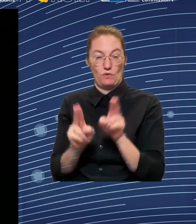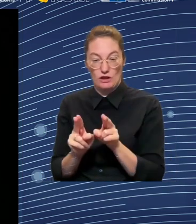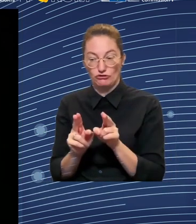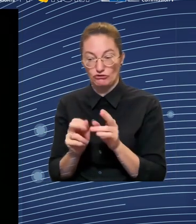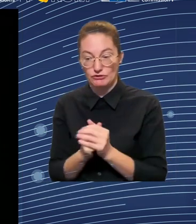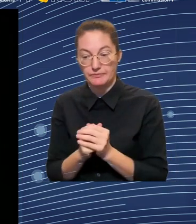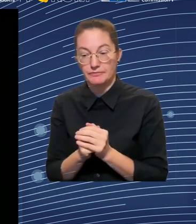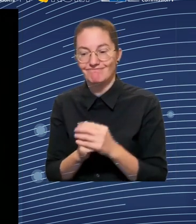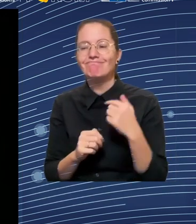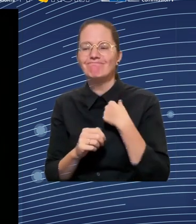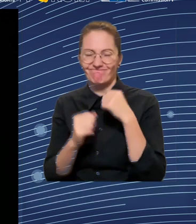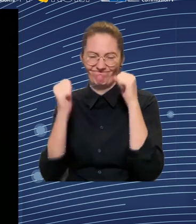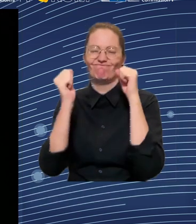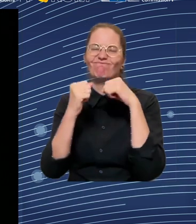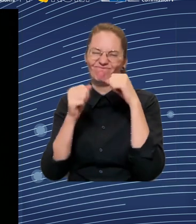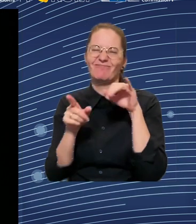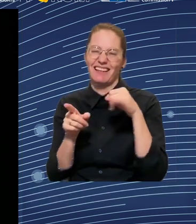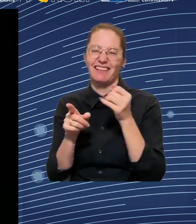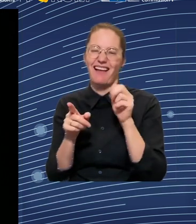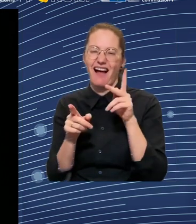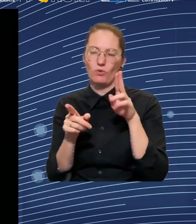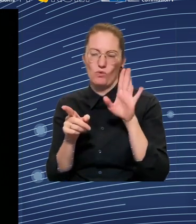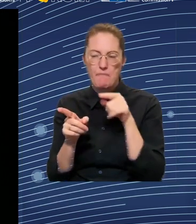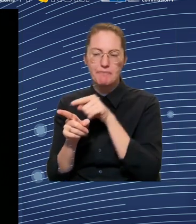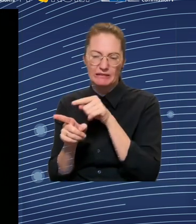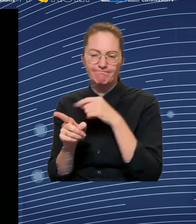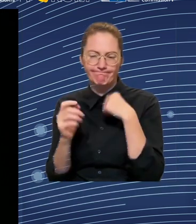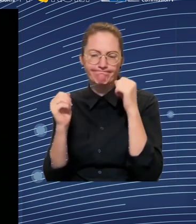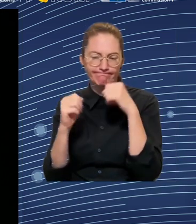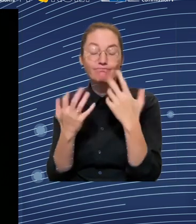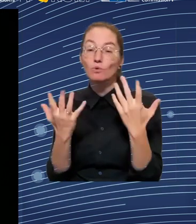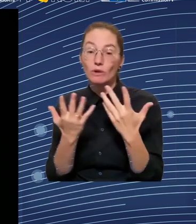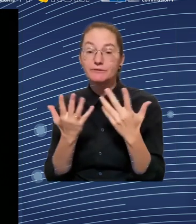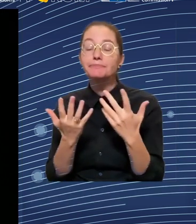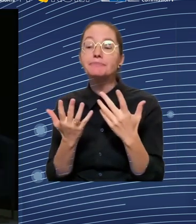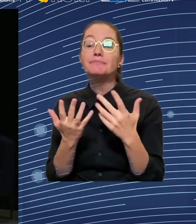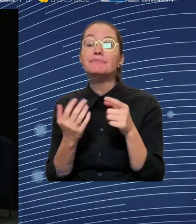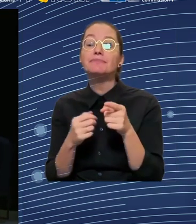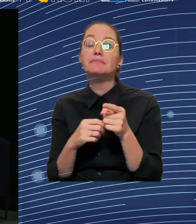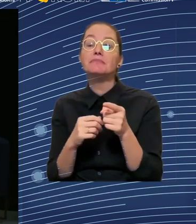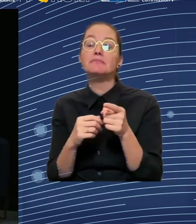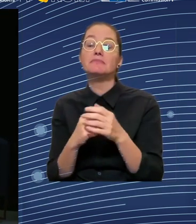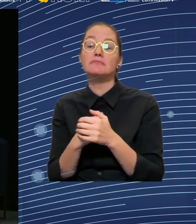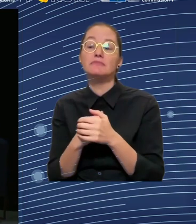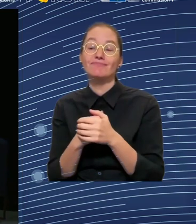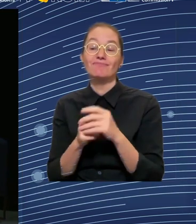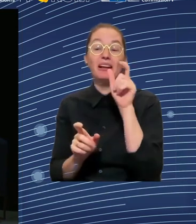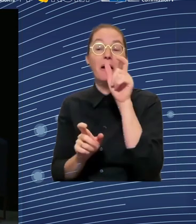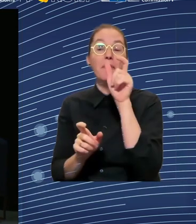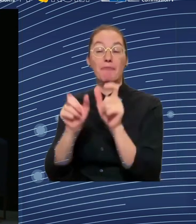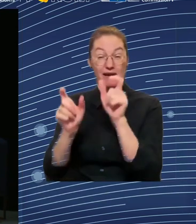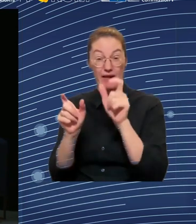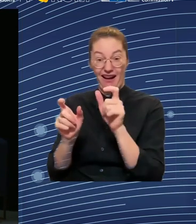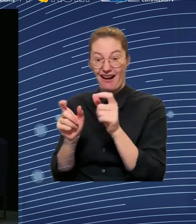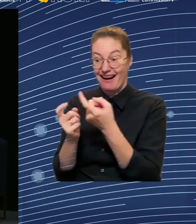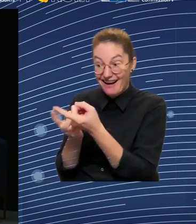if in certain sectors, just half of the population participates, I mean, it's almost by default, but you will have some issues with skills